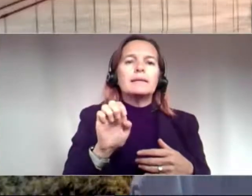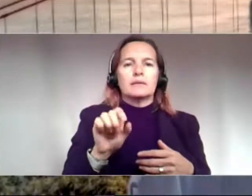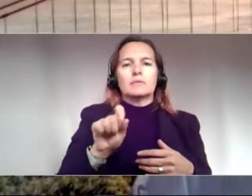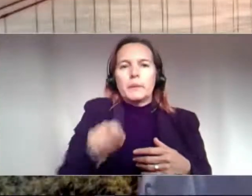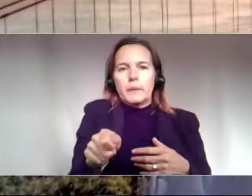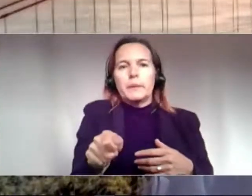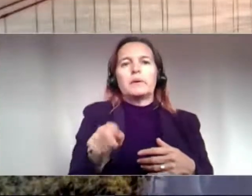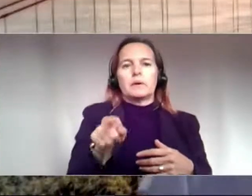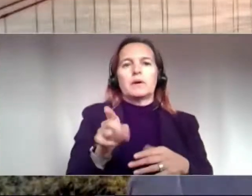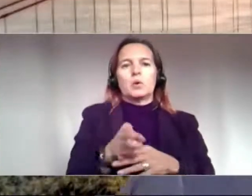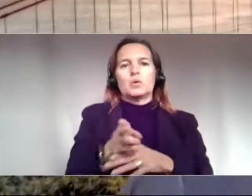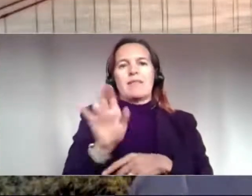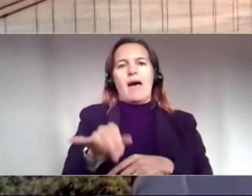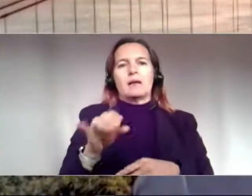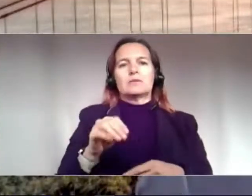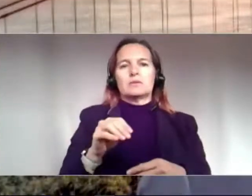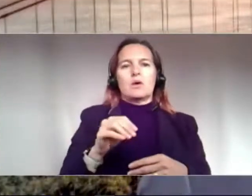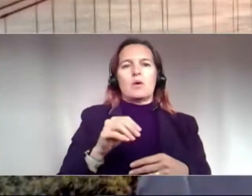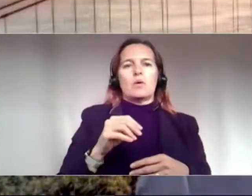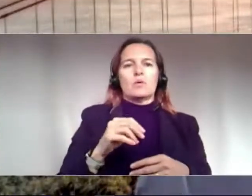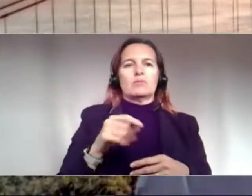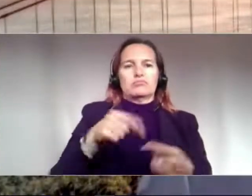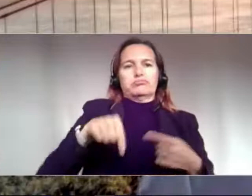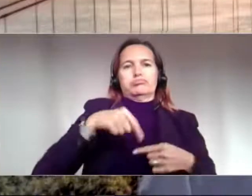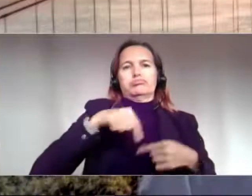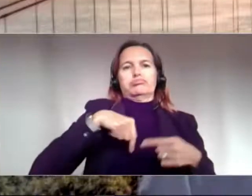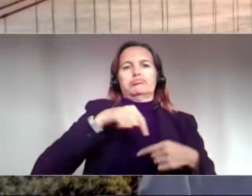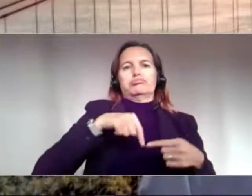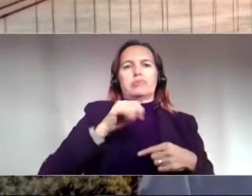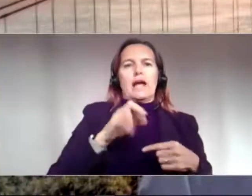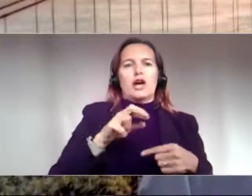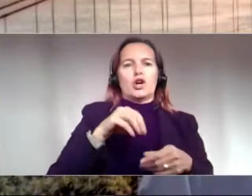Also, this is a very, I think this is the most